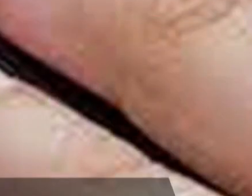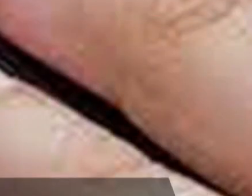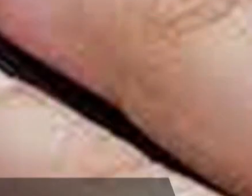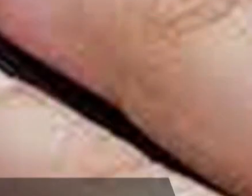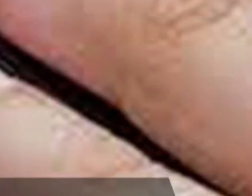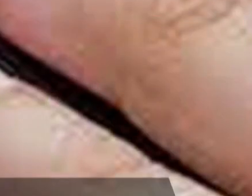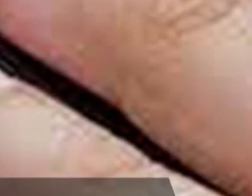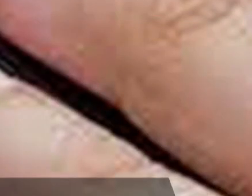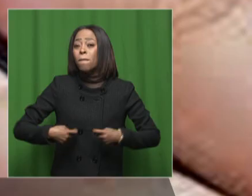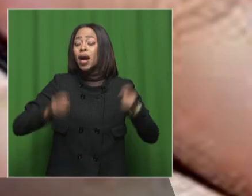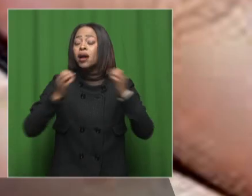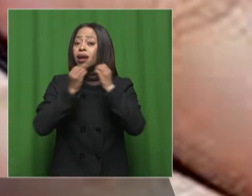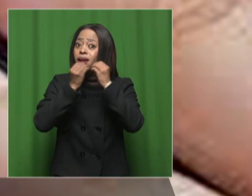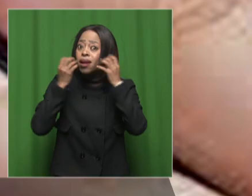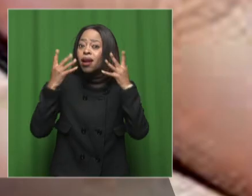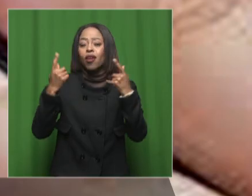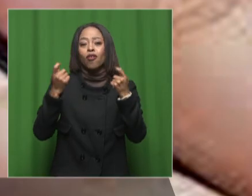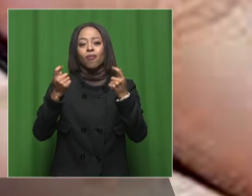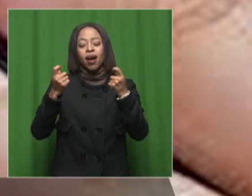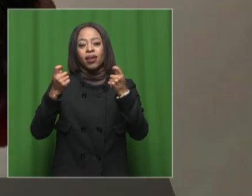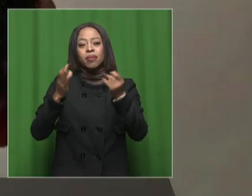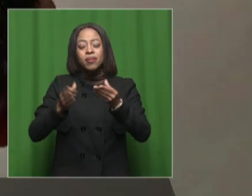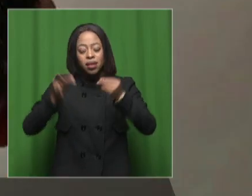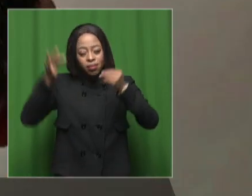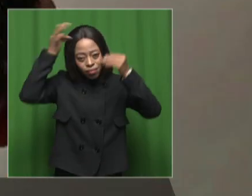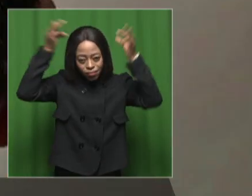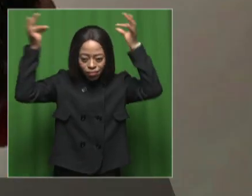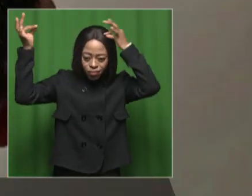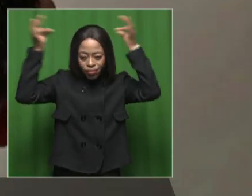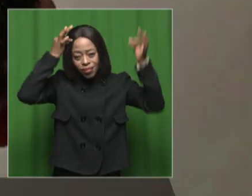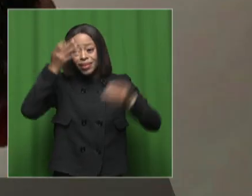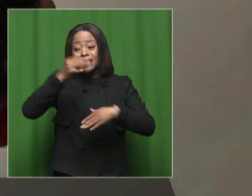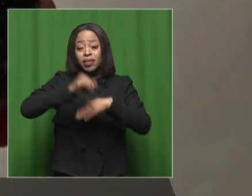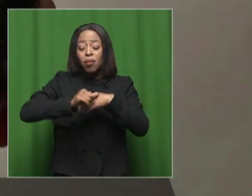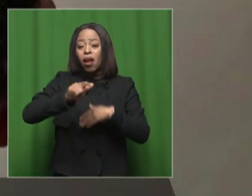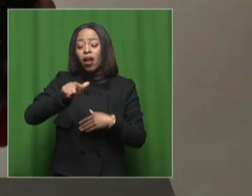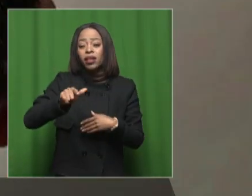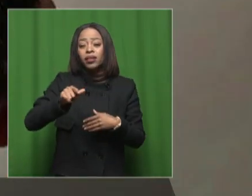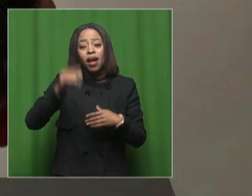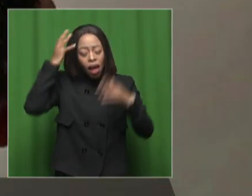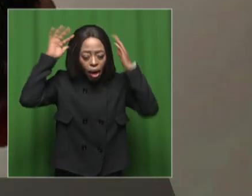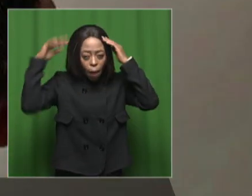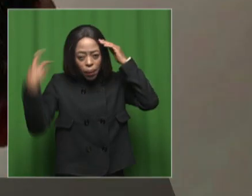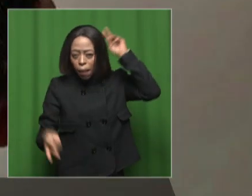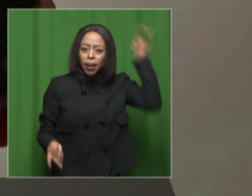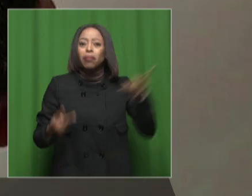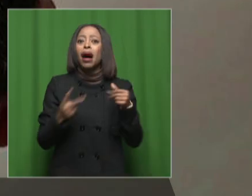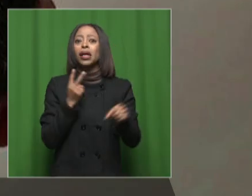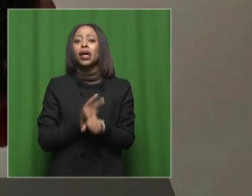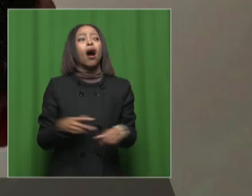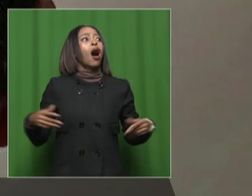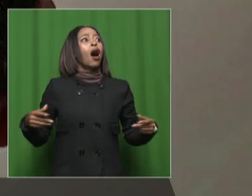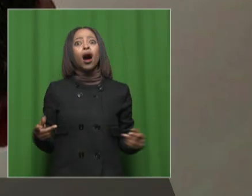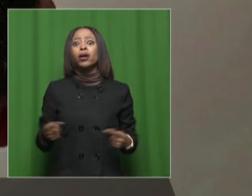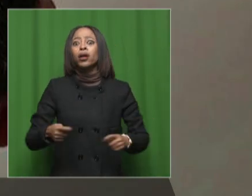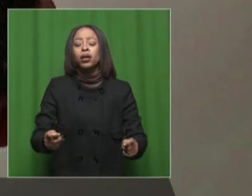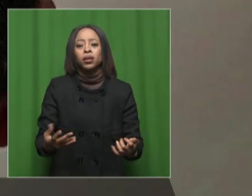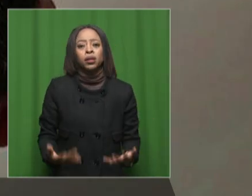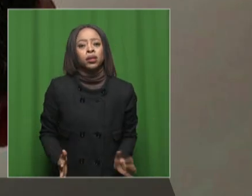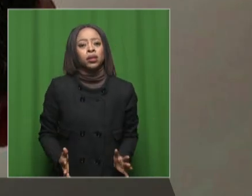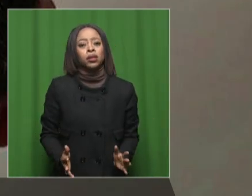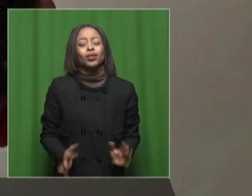and they've spent thousands of rands on hair transplant, and 3 months down the line, the hair falls away. So there are specific indications for